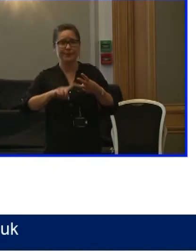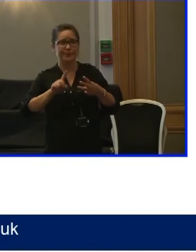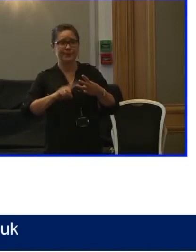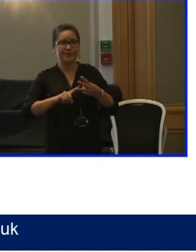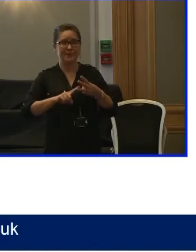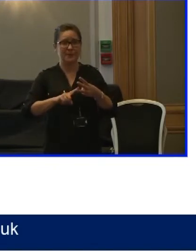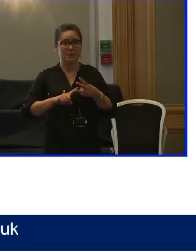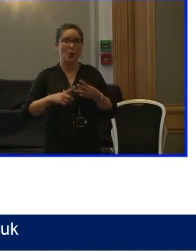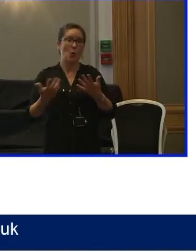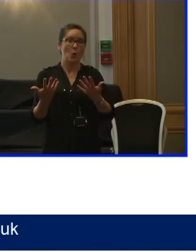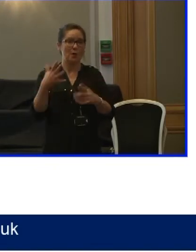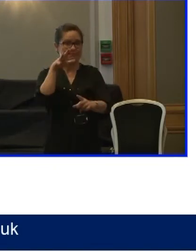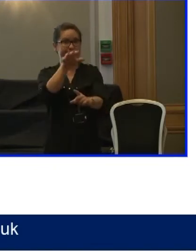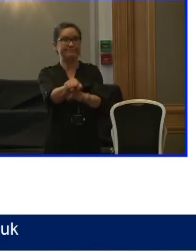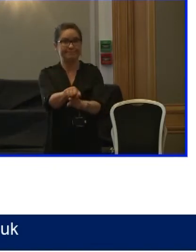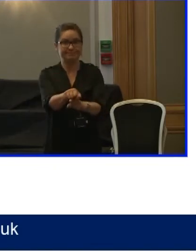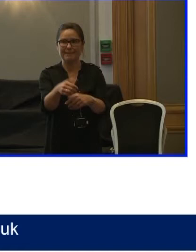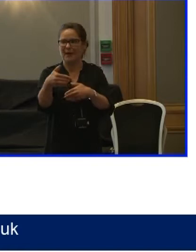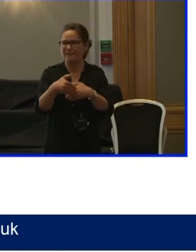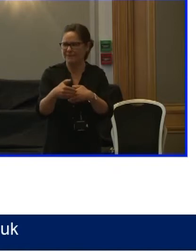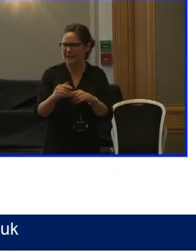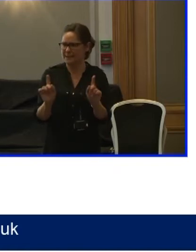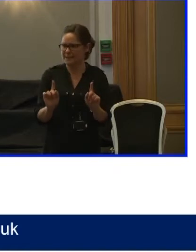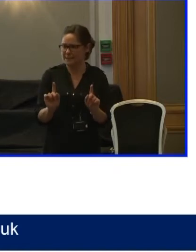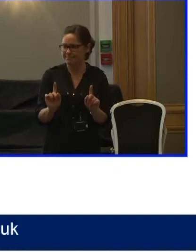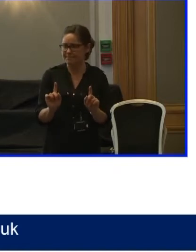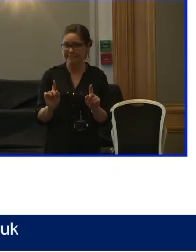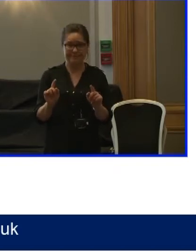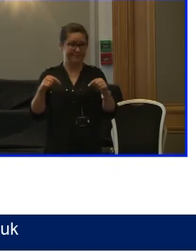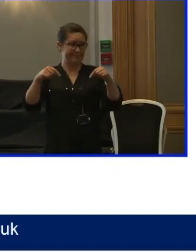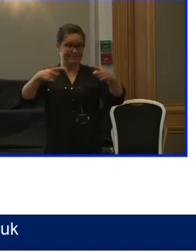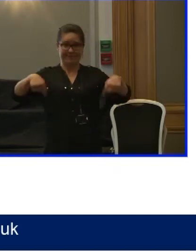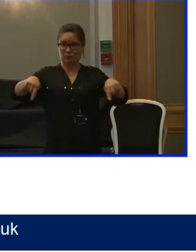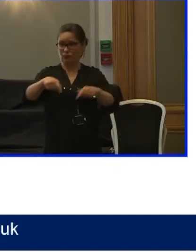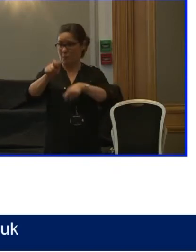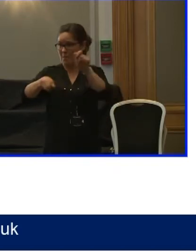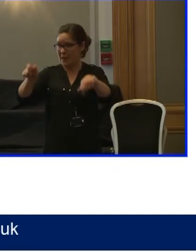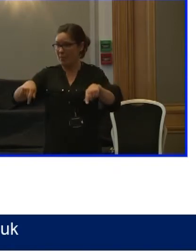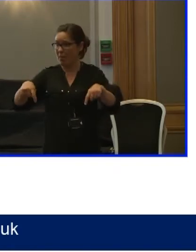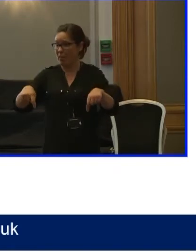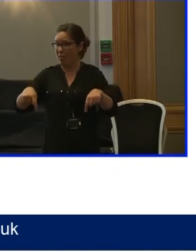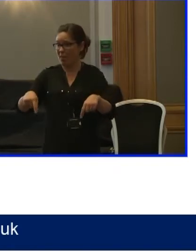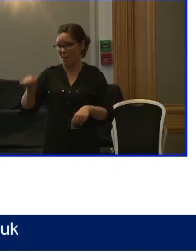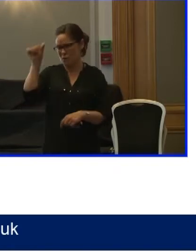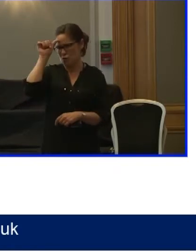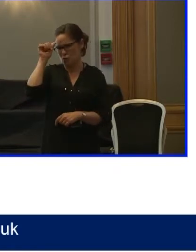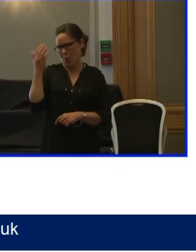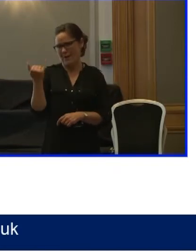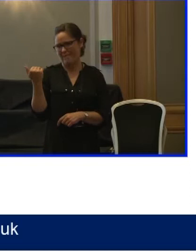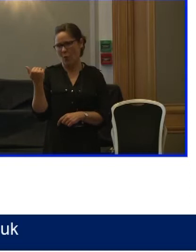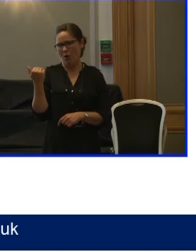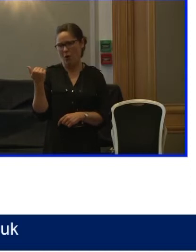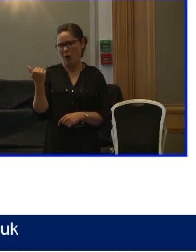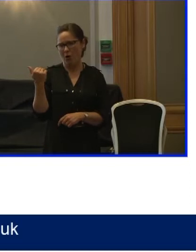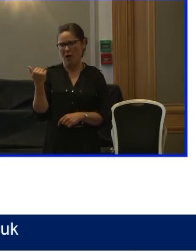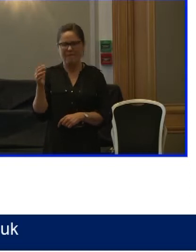of diagnosis. So I think that in this room, there are people who have heard us speak before and have heard about the point